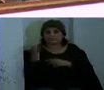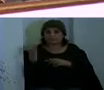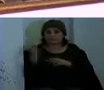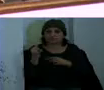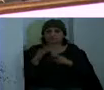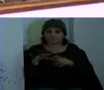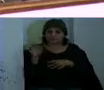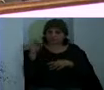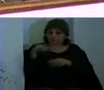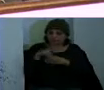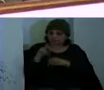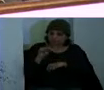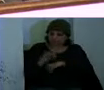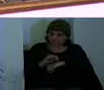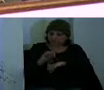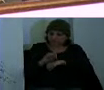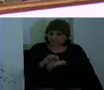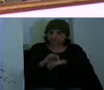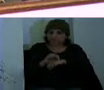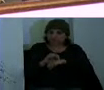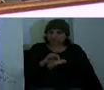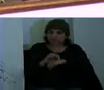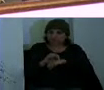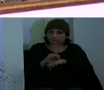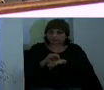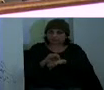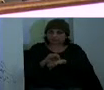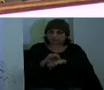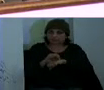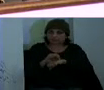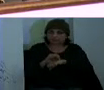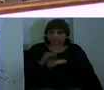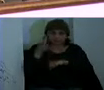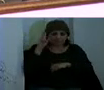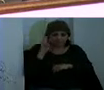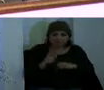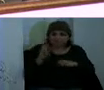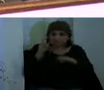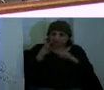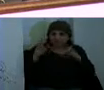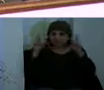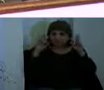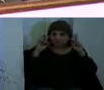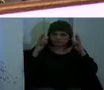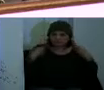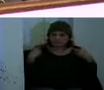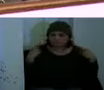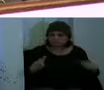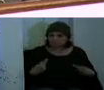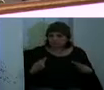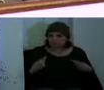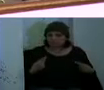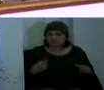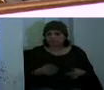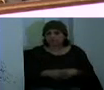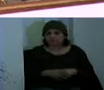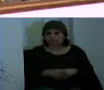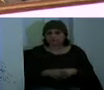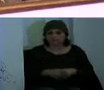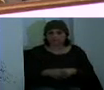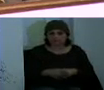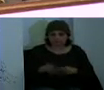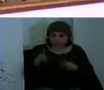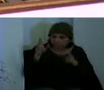temple, sitting among the rabbis, listening to them and asking questions. Luke said all